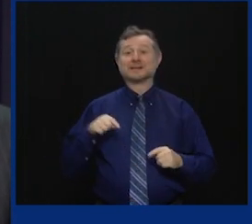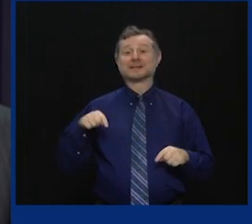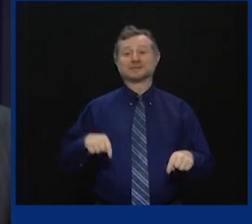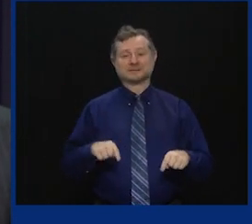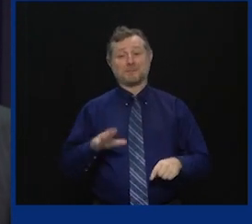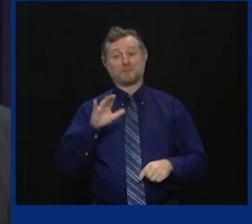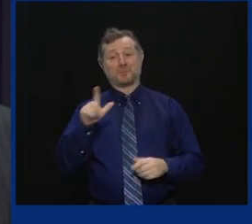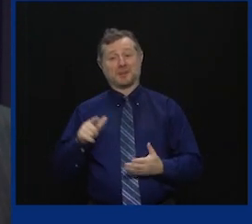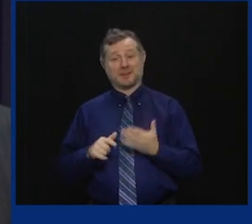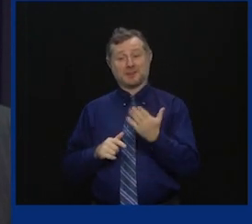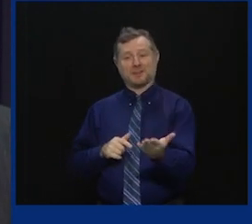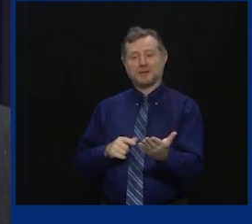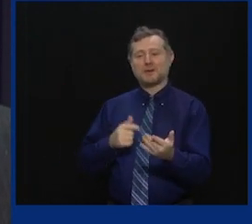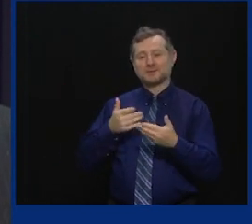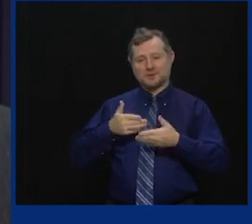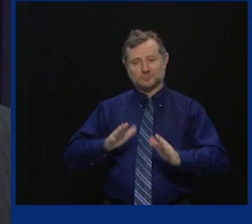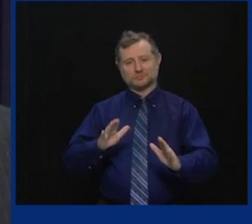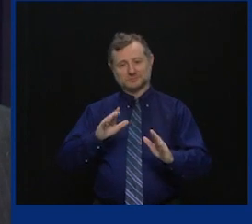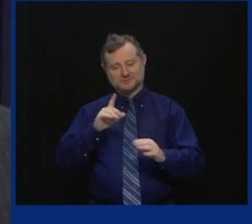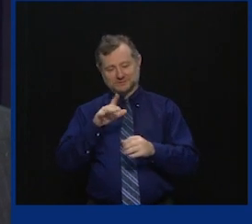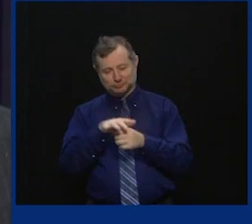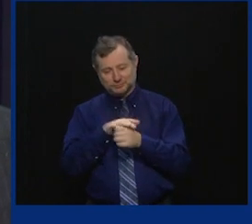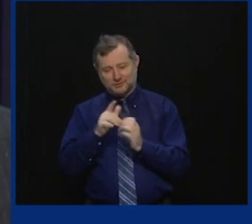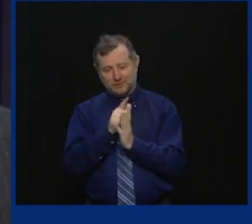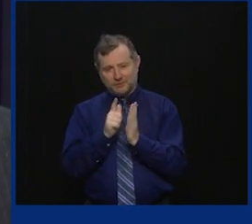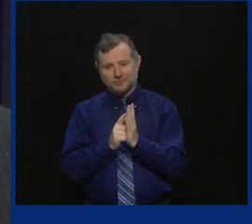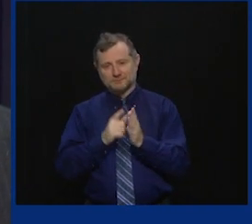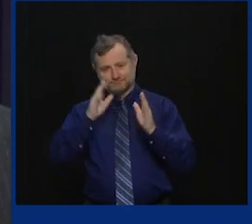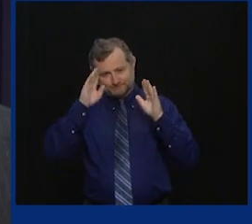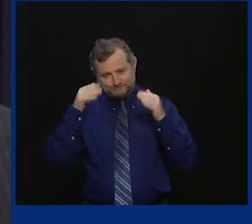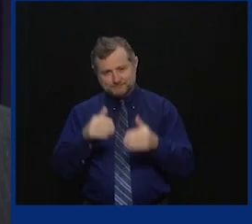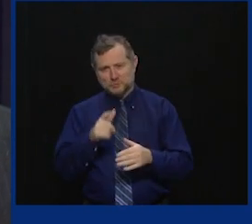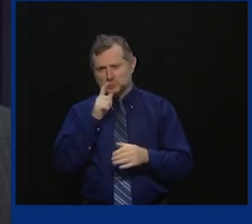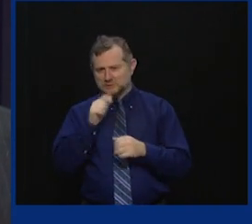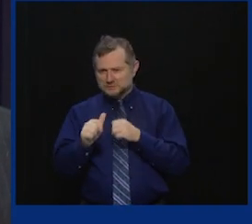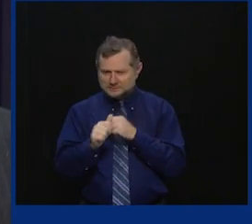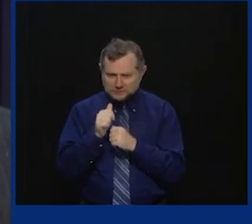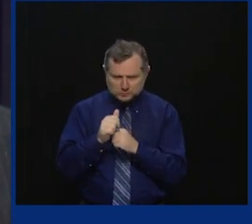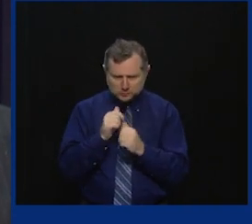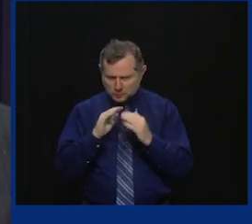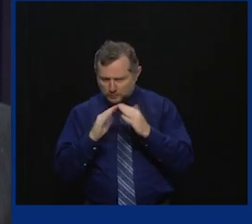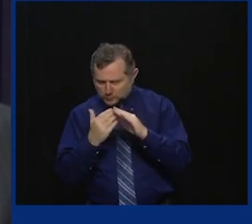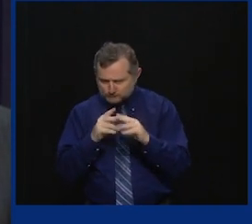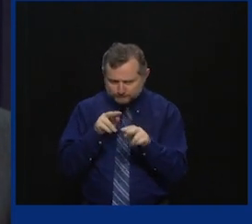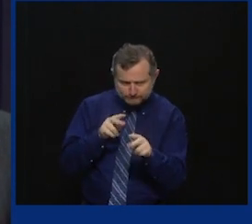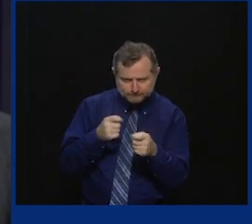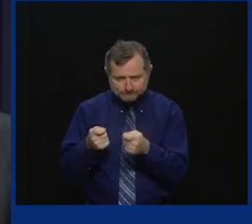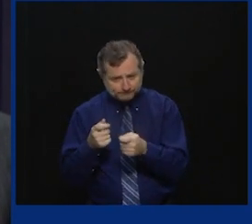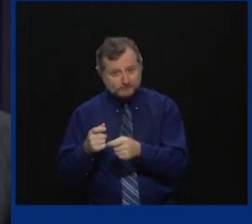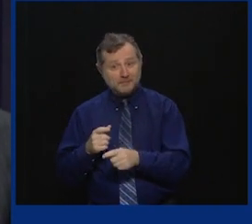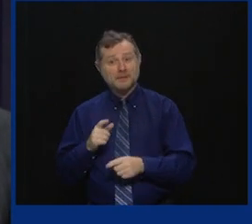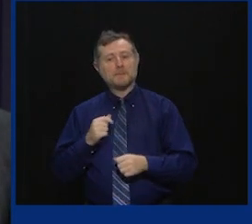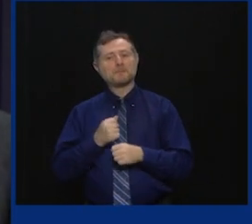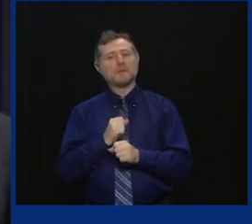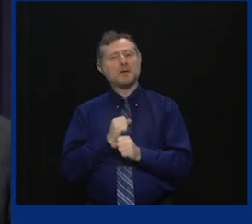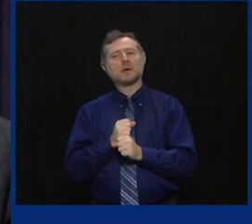attorneys to focus in on those who are a threat in our communities, to make sure that we can